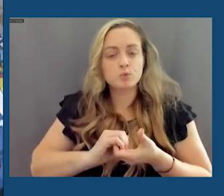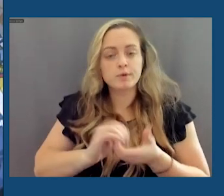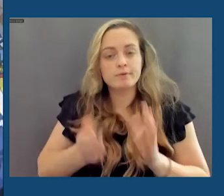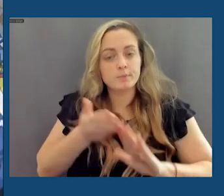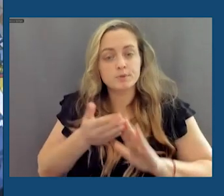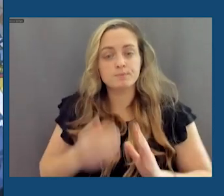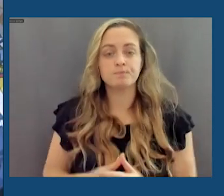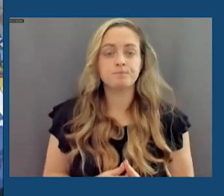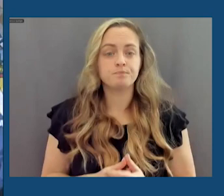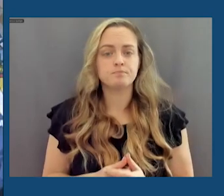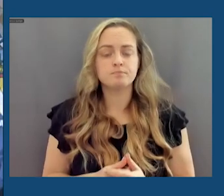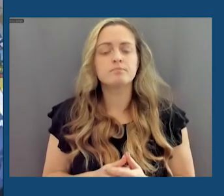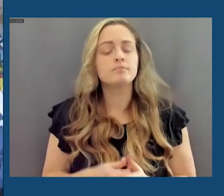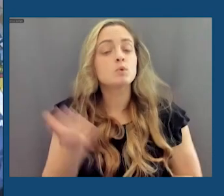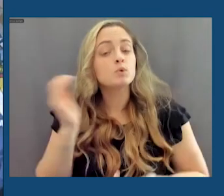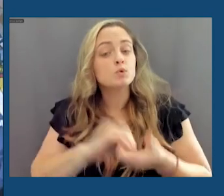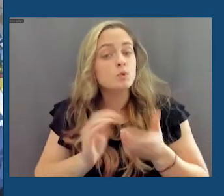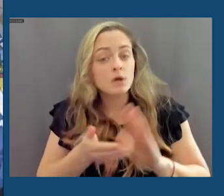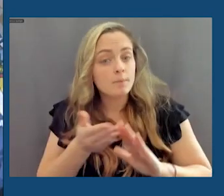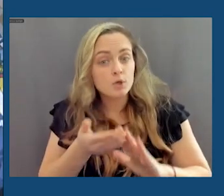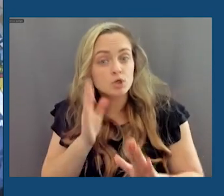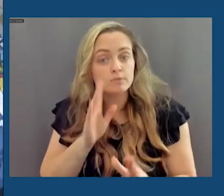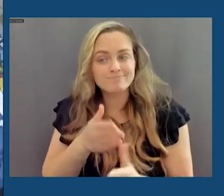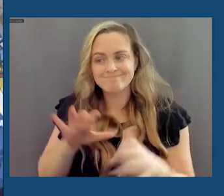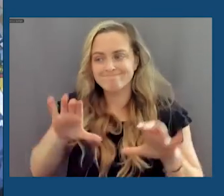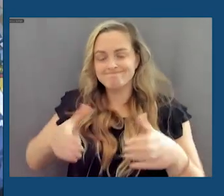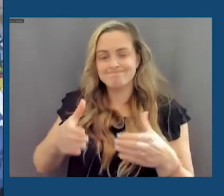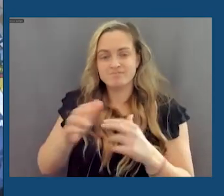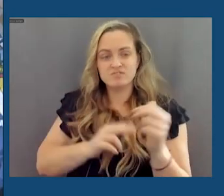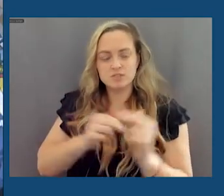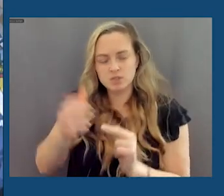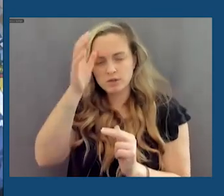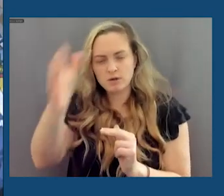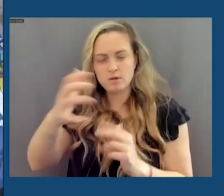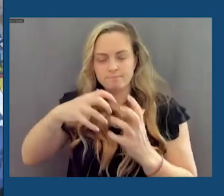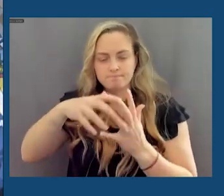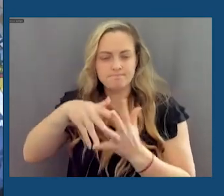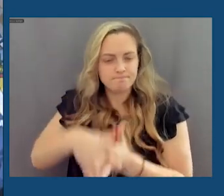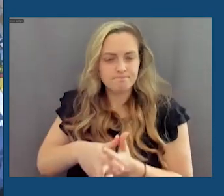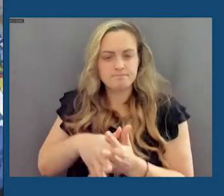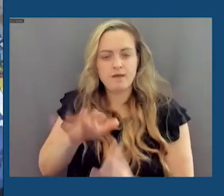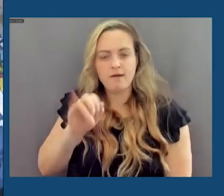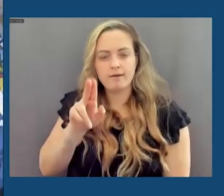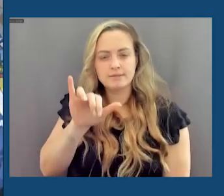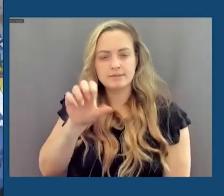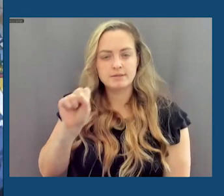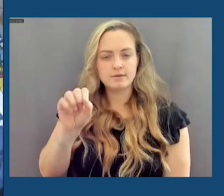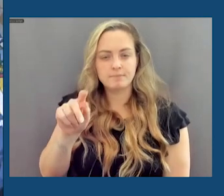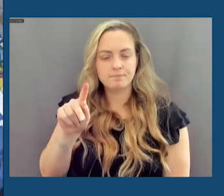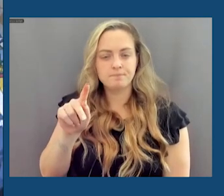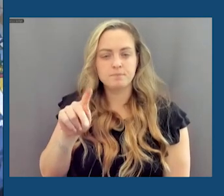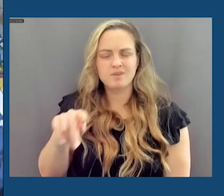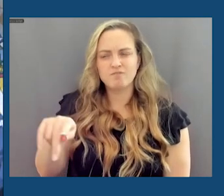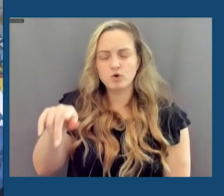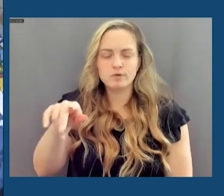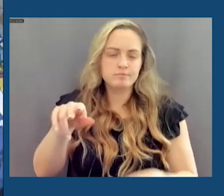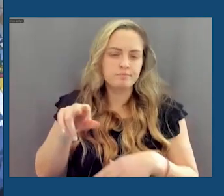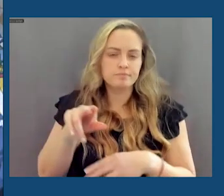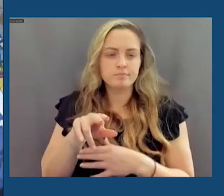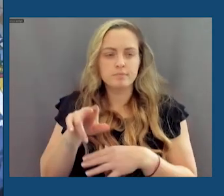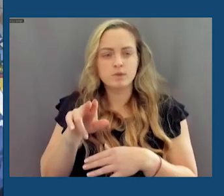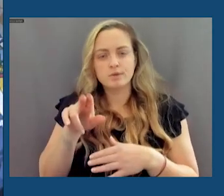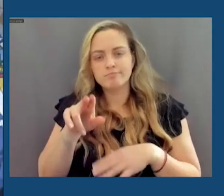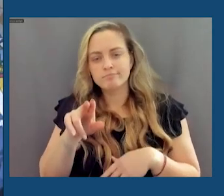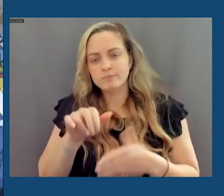The joint operation is a facility and concept that's anchored at the NYSEC, the New York State Intelligence Center in Albany, New